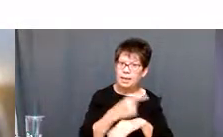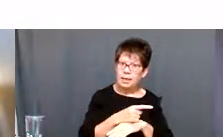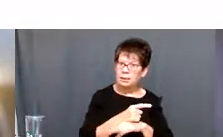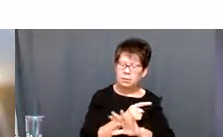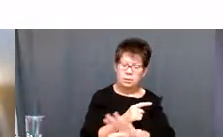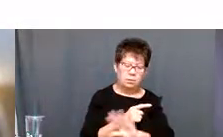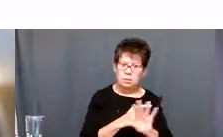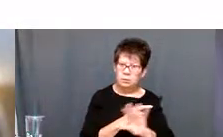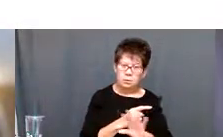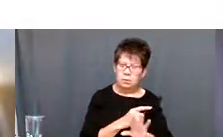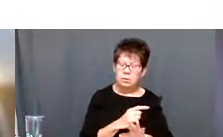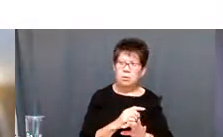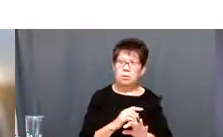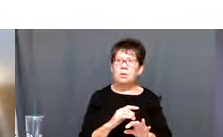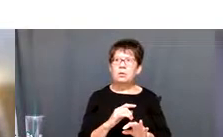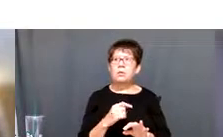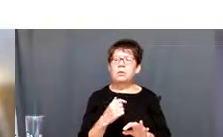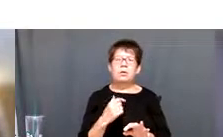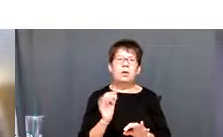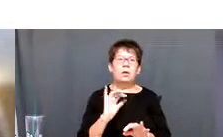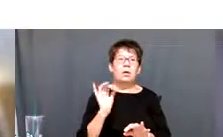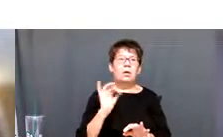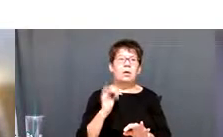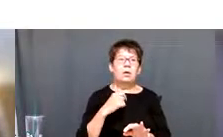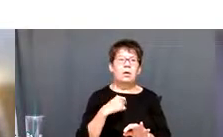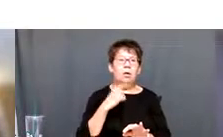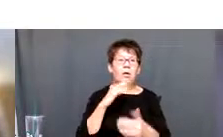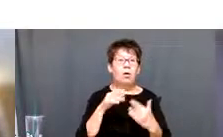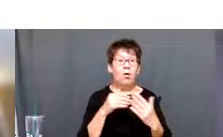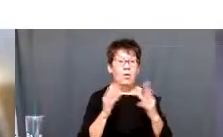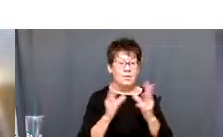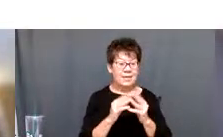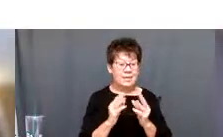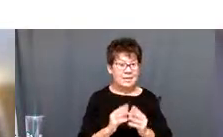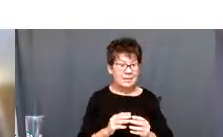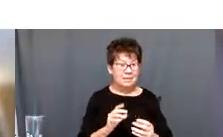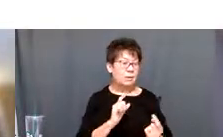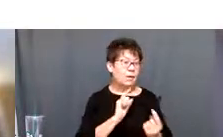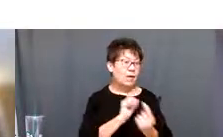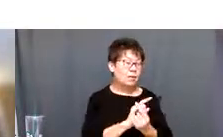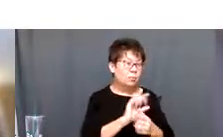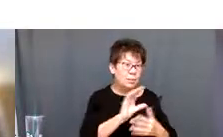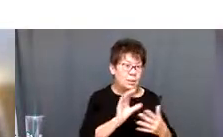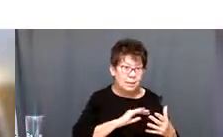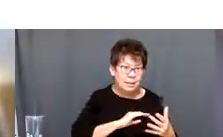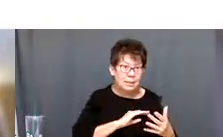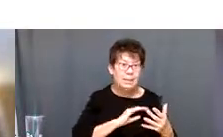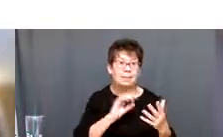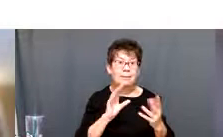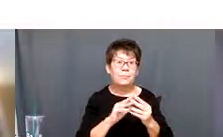as well. I also want to make mention of, when it comes to all of these meetings, the eligibility meeting, the decision meeting,